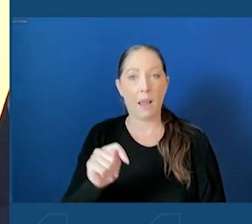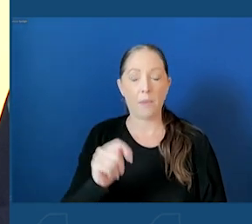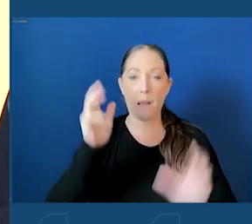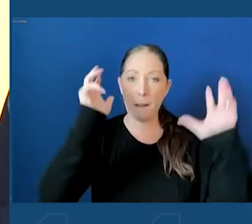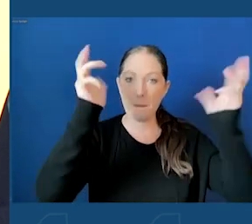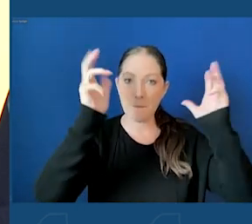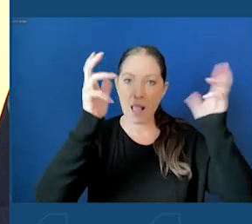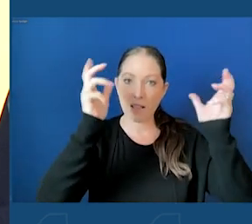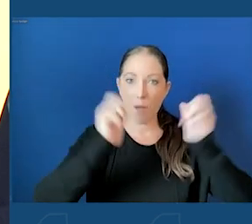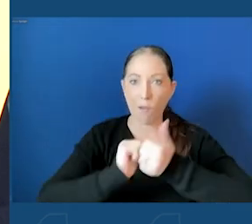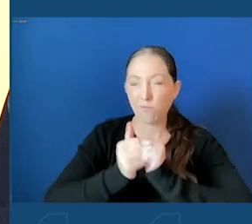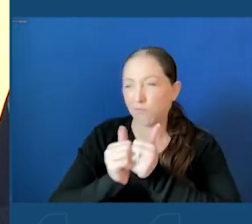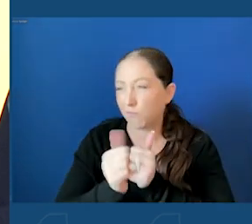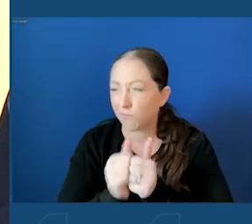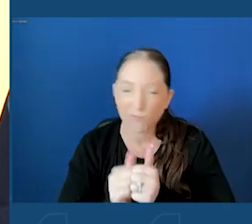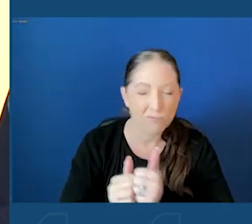been